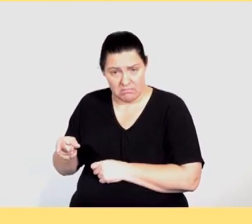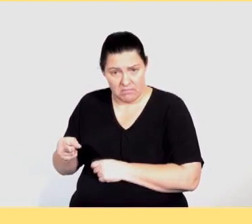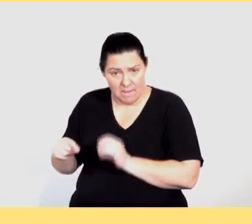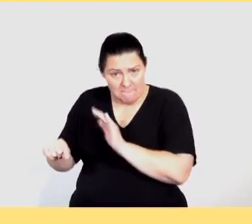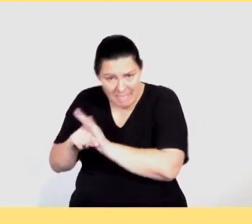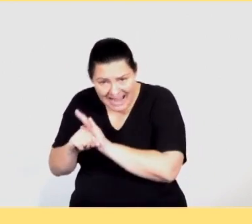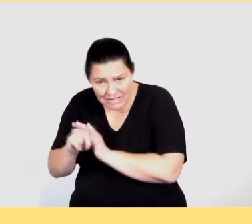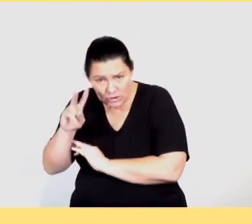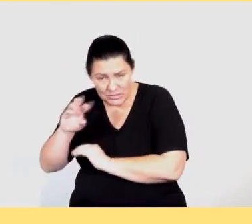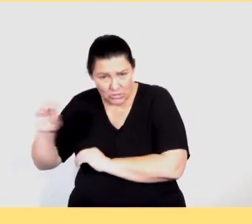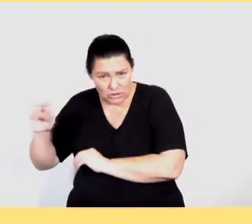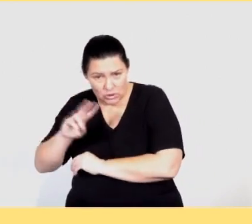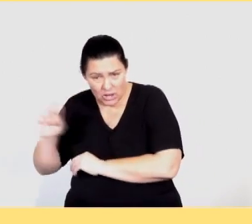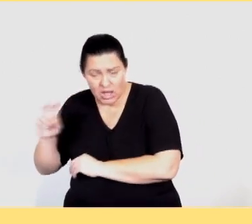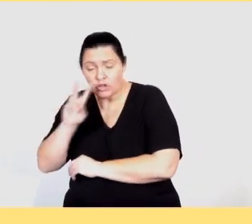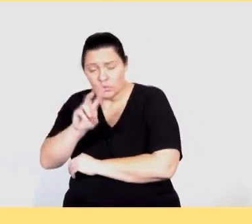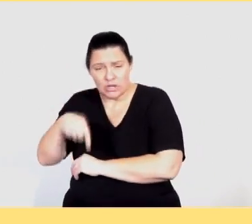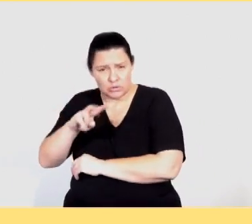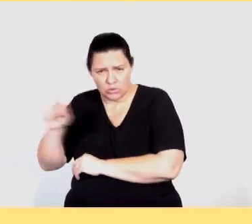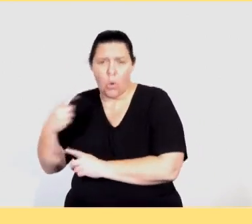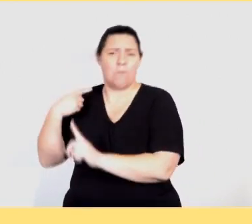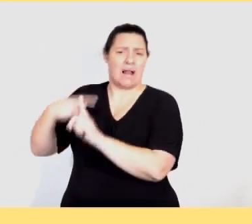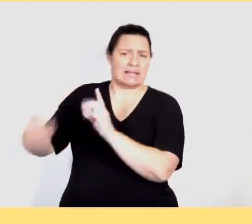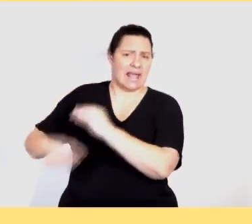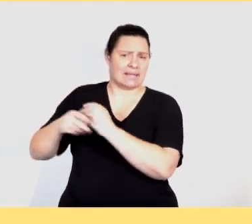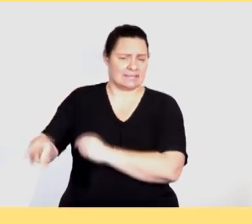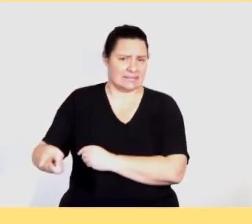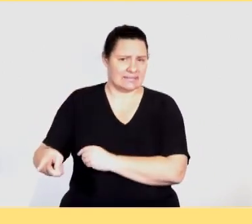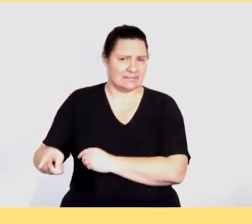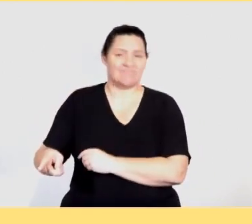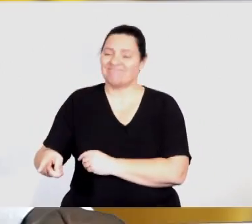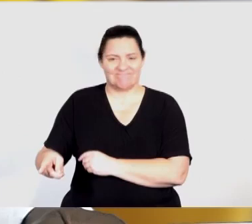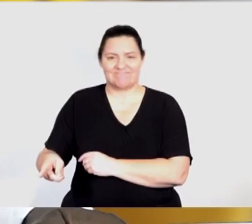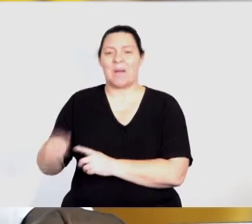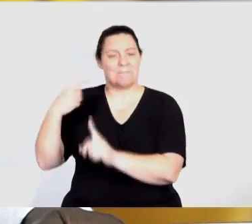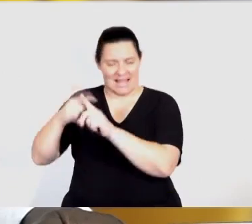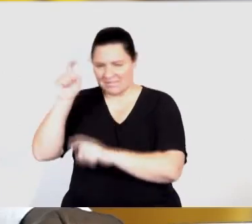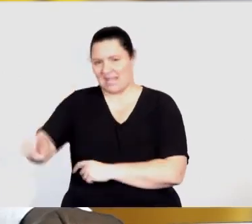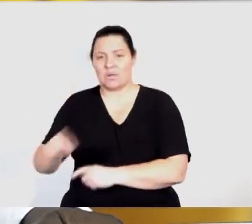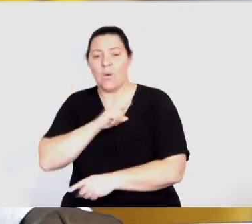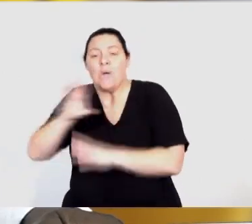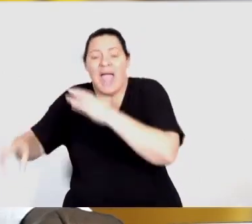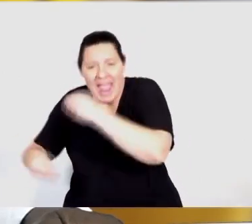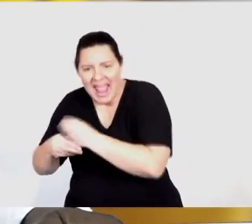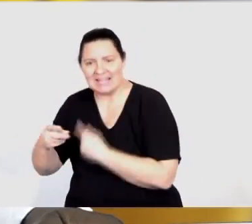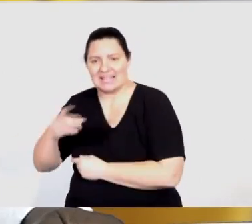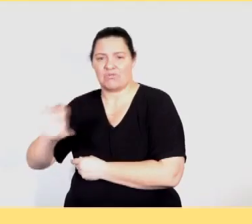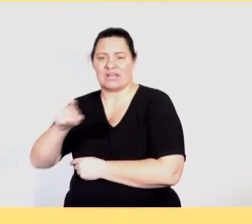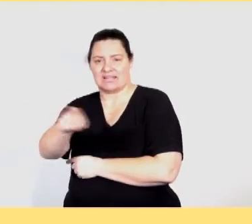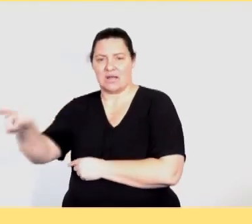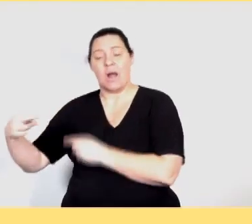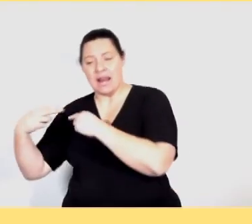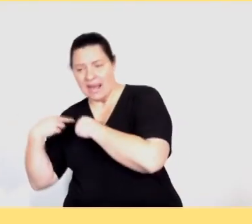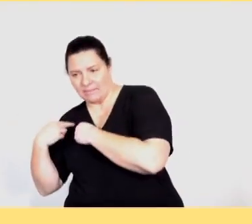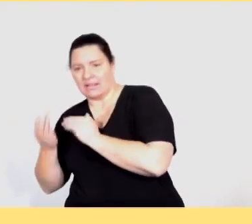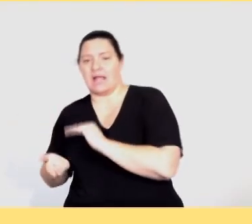do I have a minus 2,200 or a plus 2,200? It has to be a plus. Why? Because